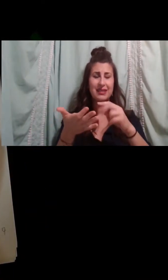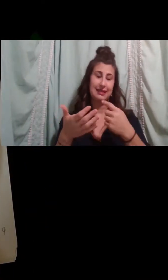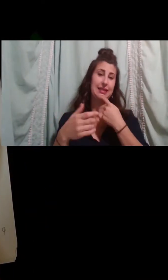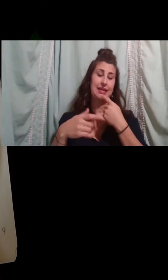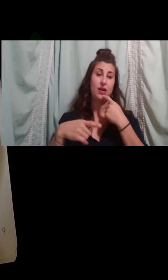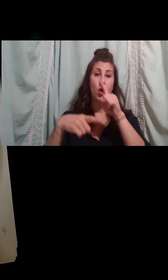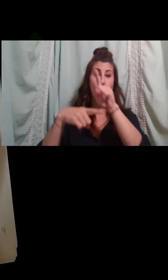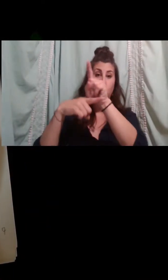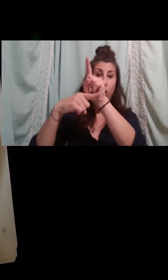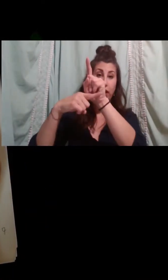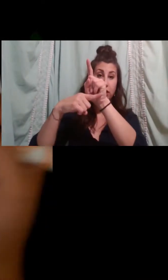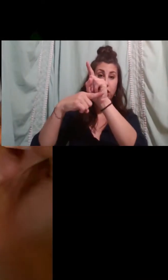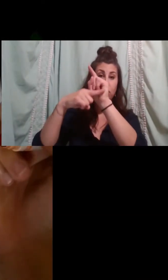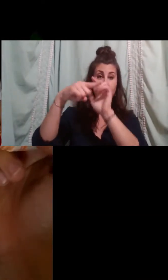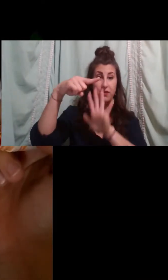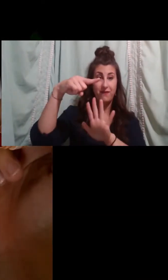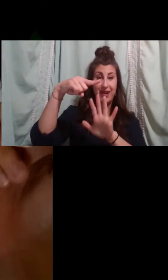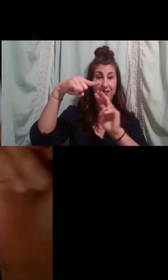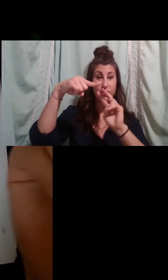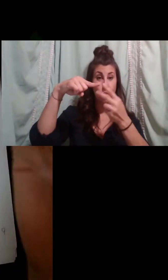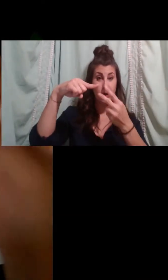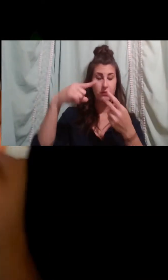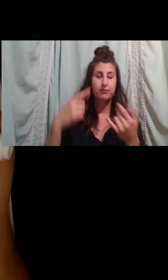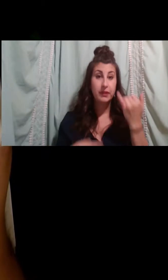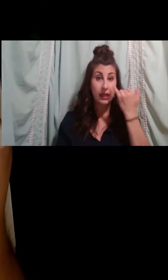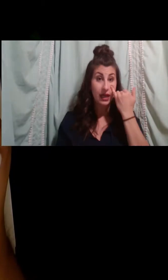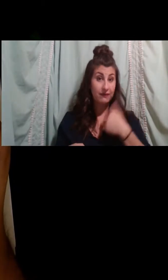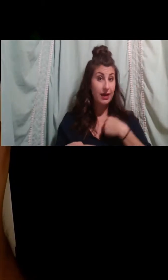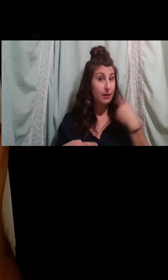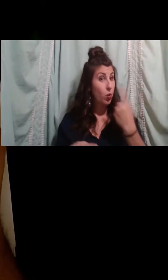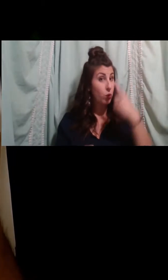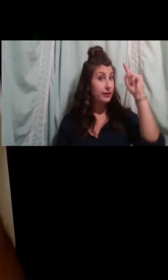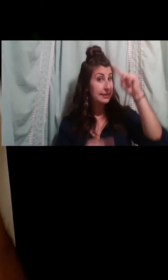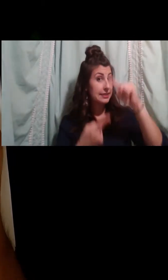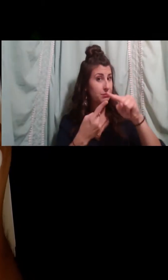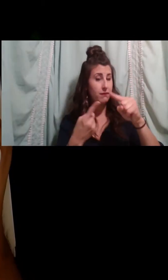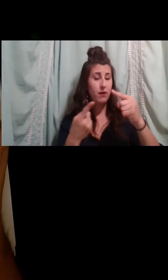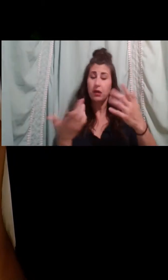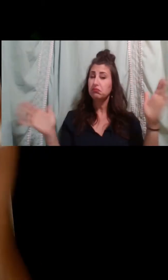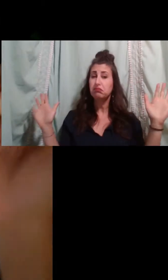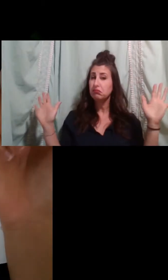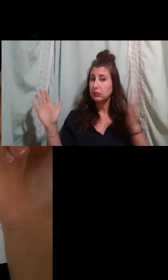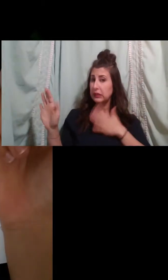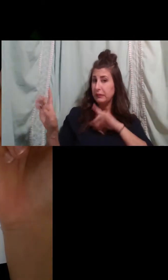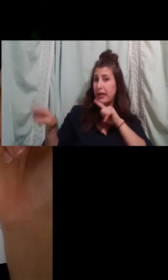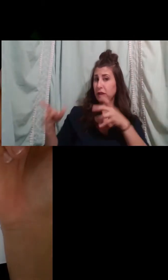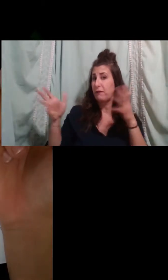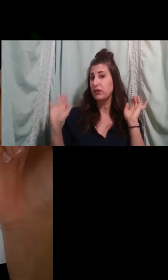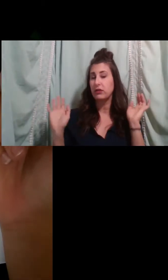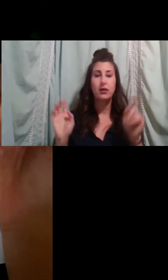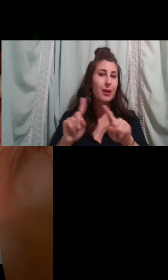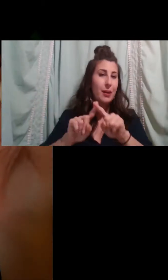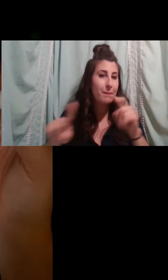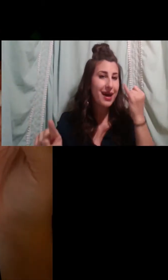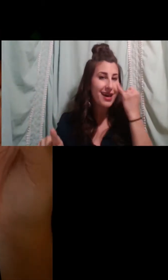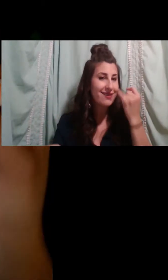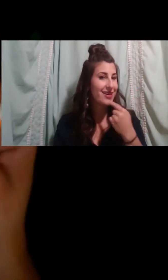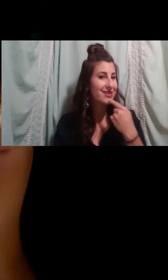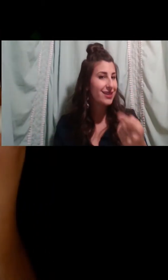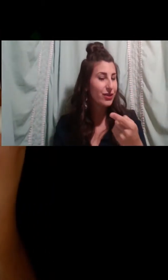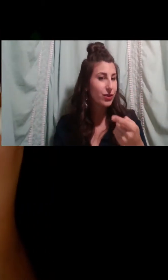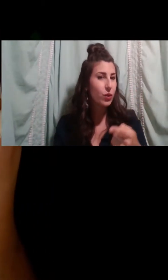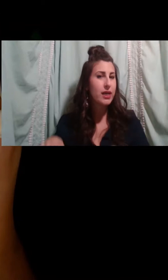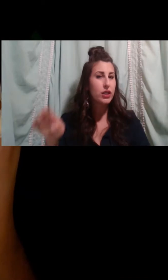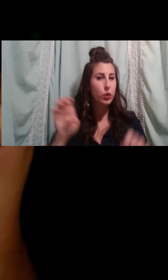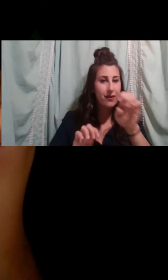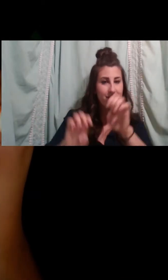saying 1 over 5 squared. And if I were just simplifying it, this would be my answer. But if I asked